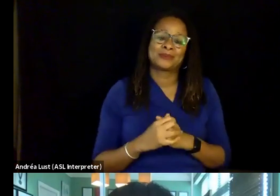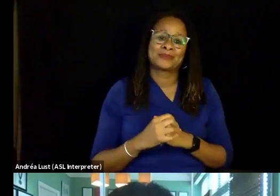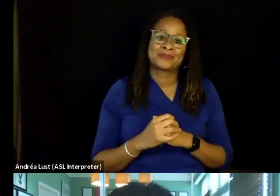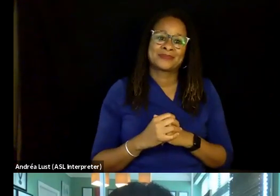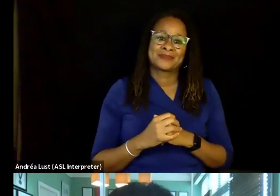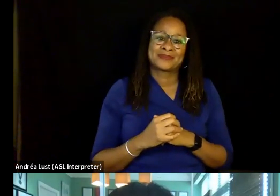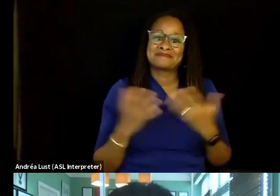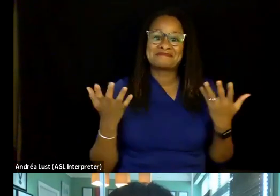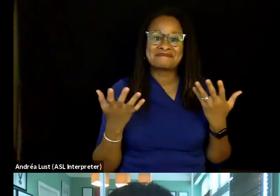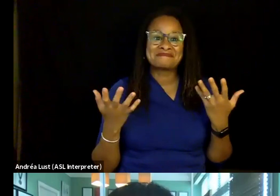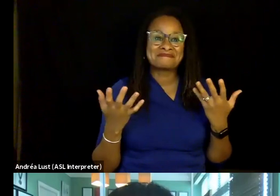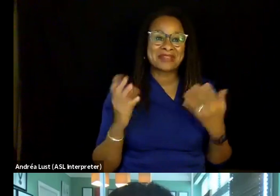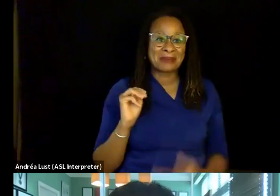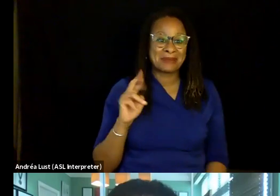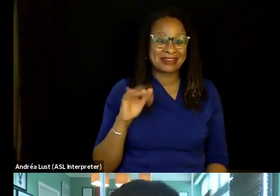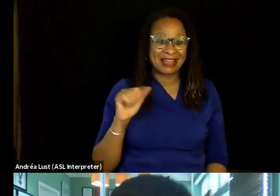You're going to go first, Maria?